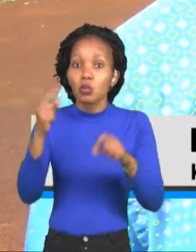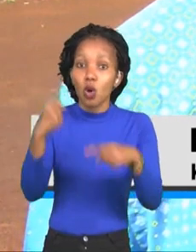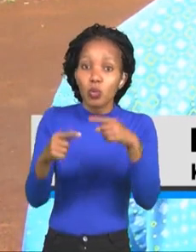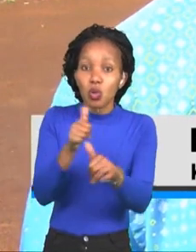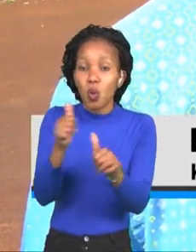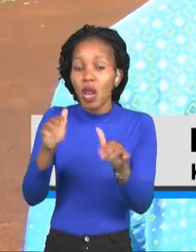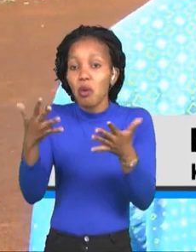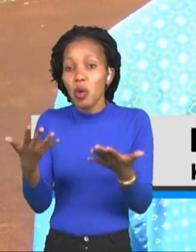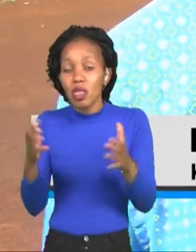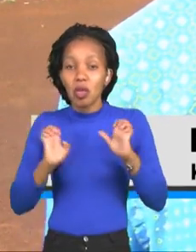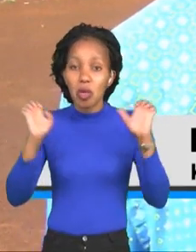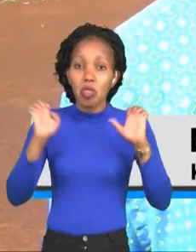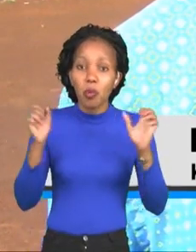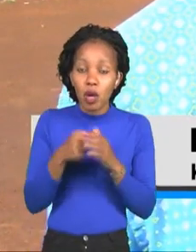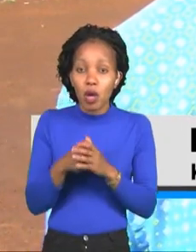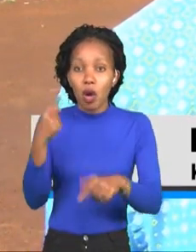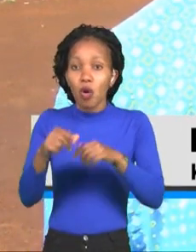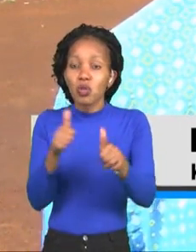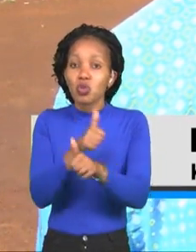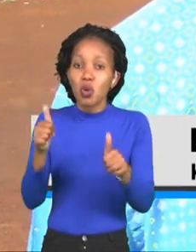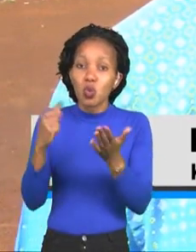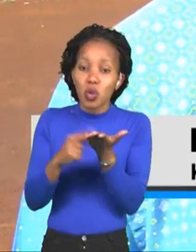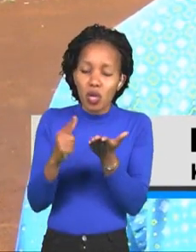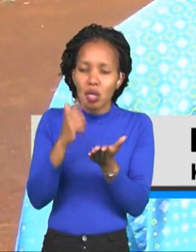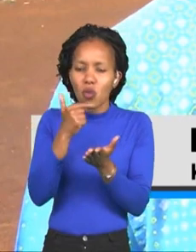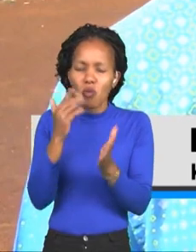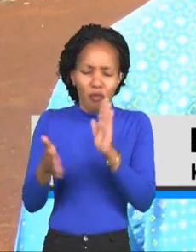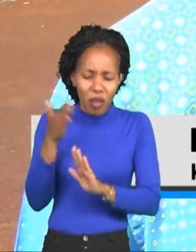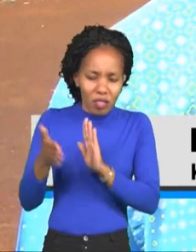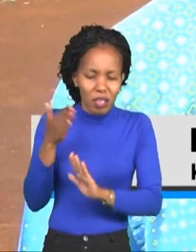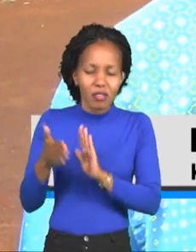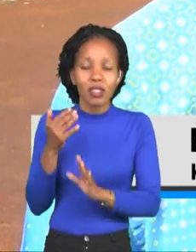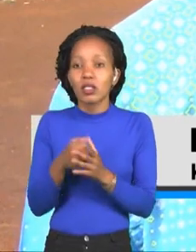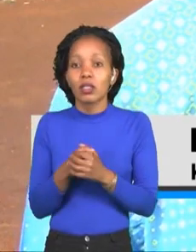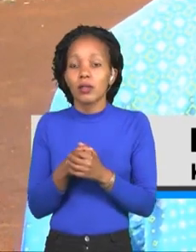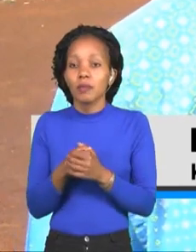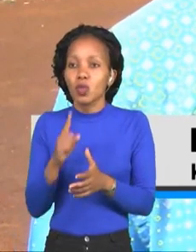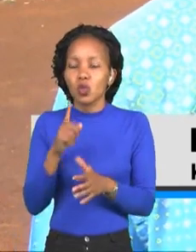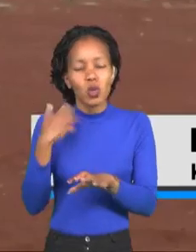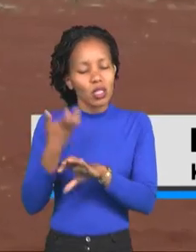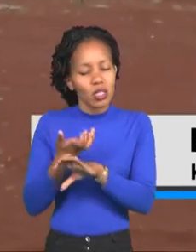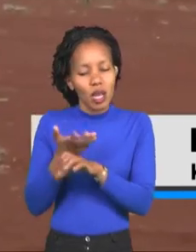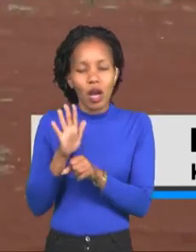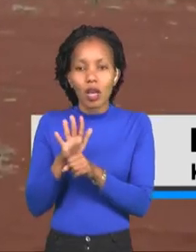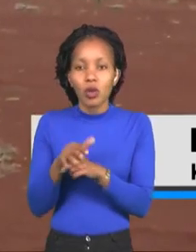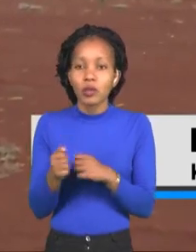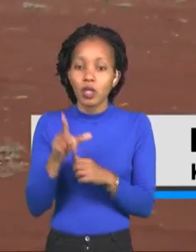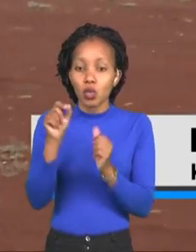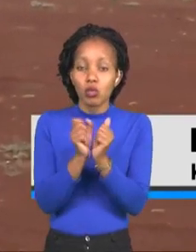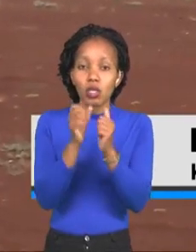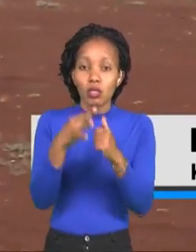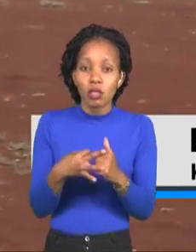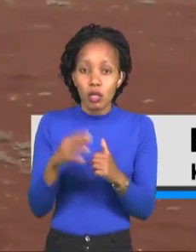with Ethiopians? Are we going to compete well with Ugandans who are coming up very fast? It is so hard. In